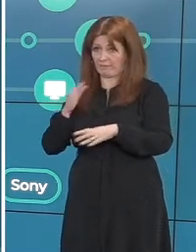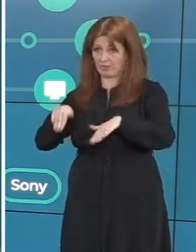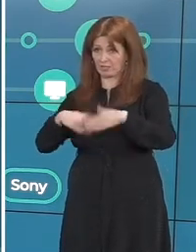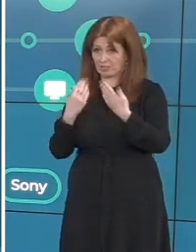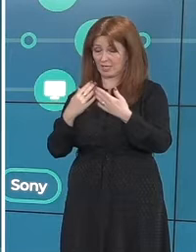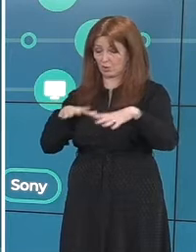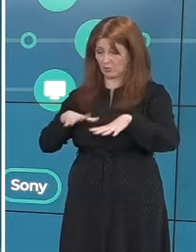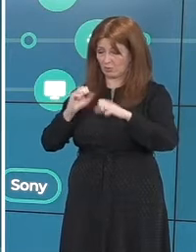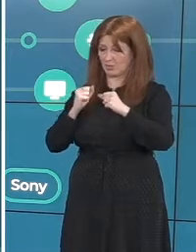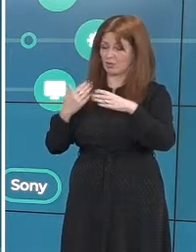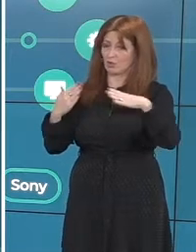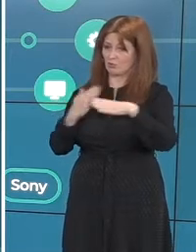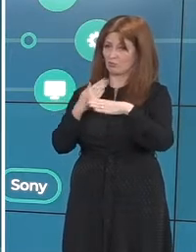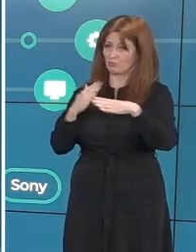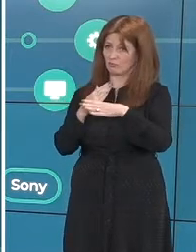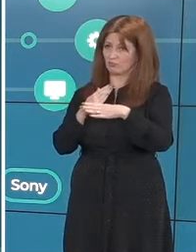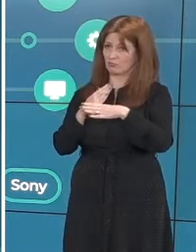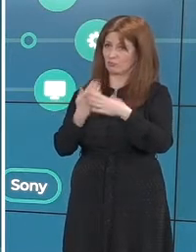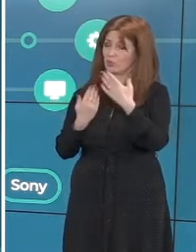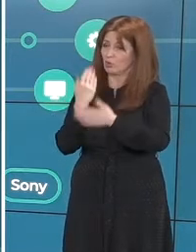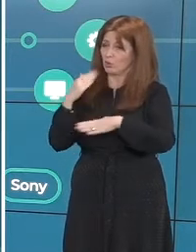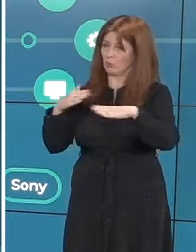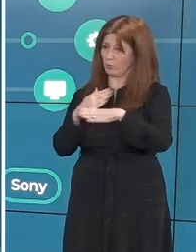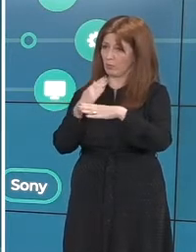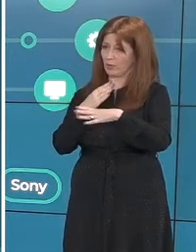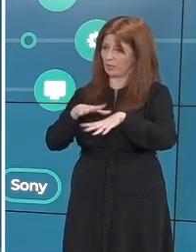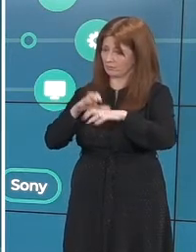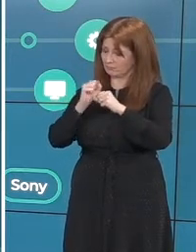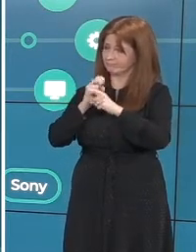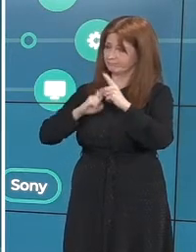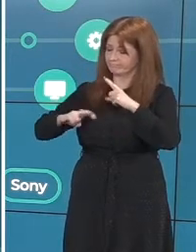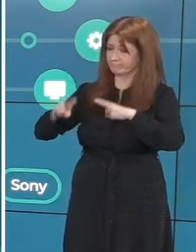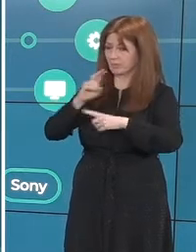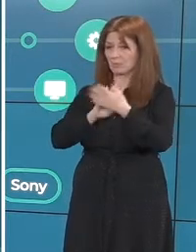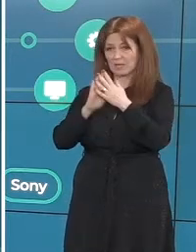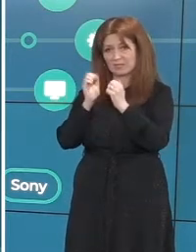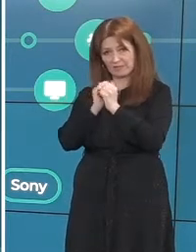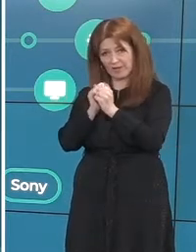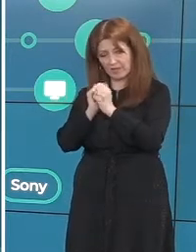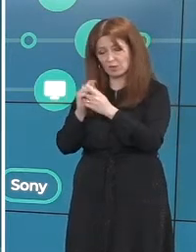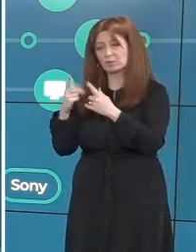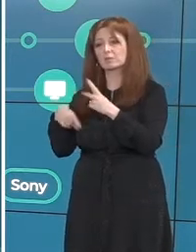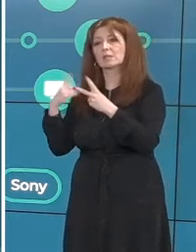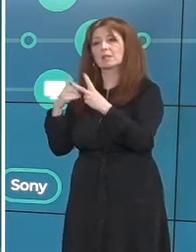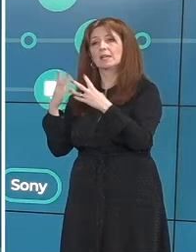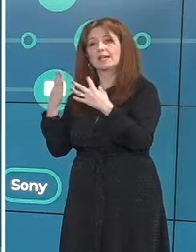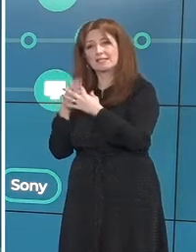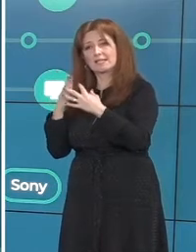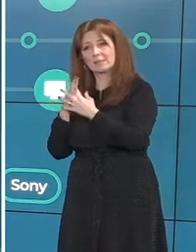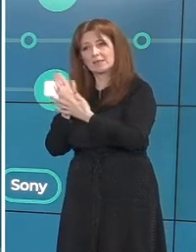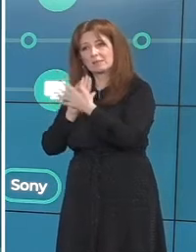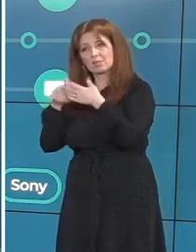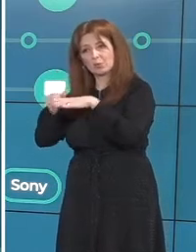new employee orientation is to talk about what our 6 core corporate values are, of which accessibility is one, and kind of get